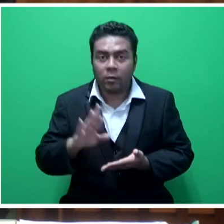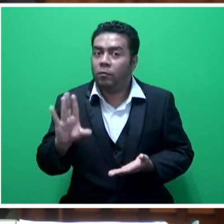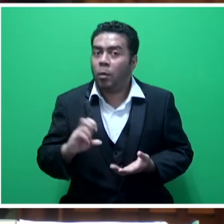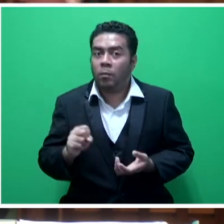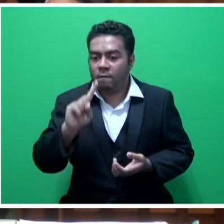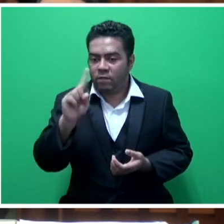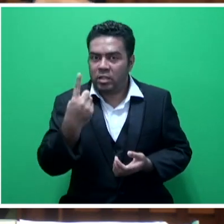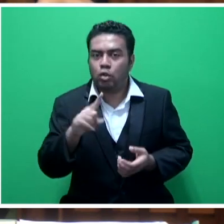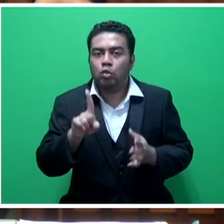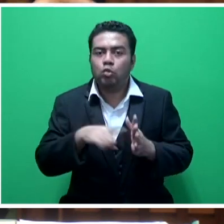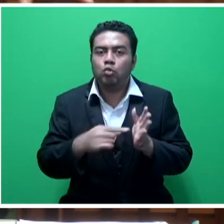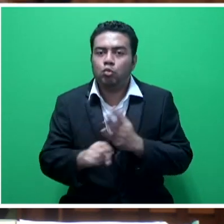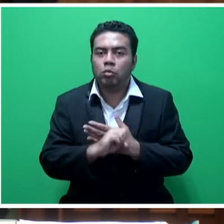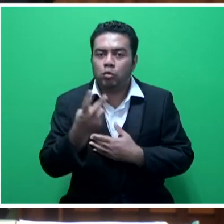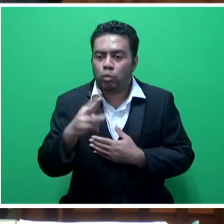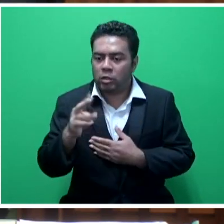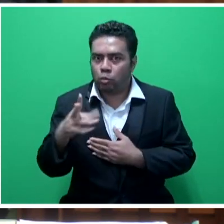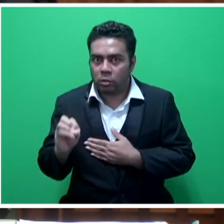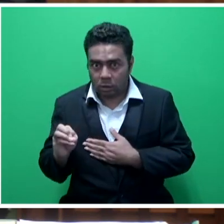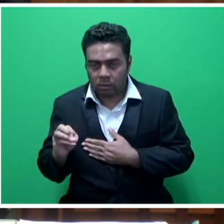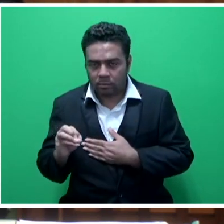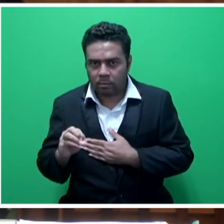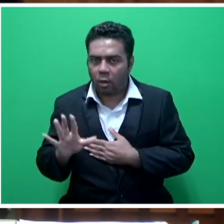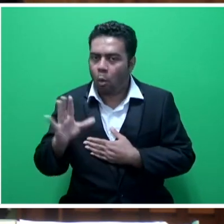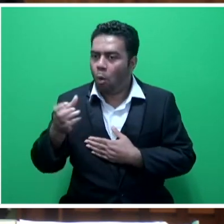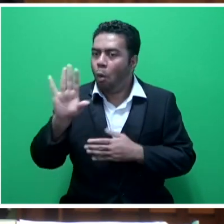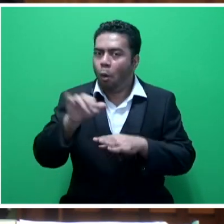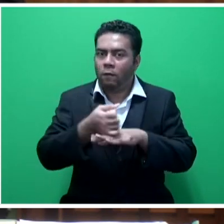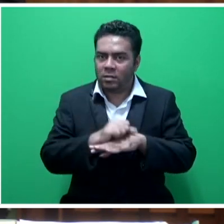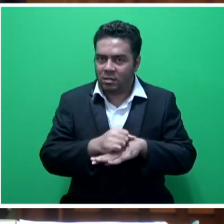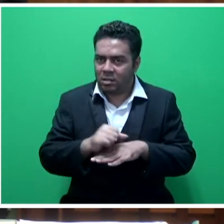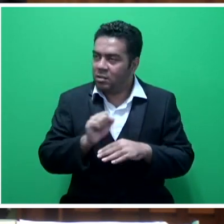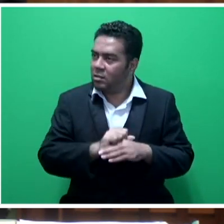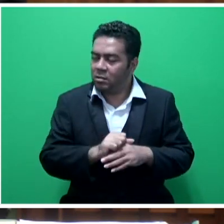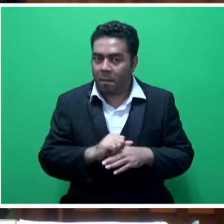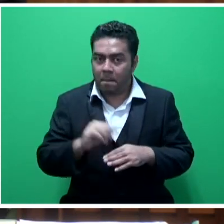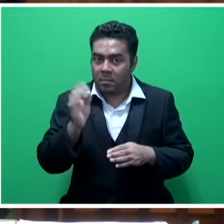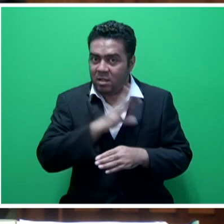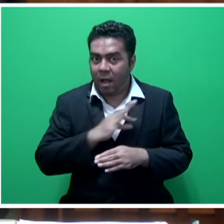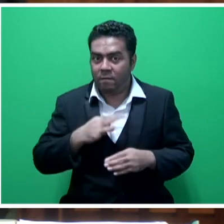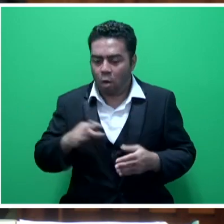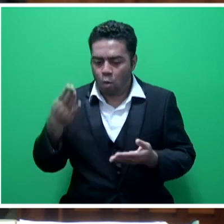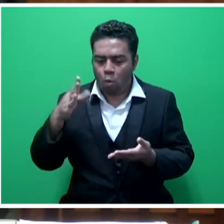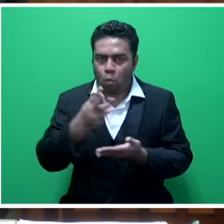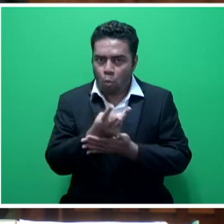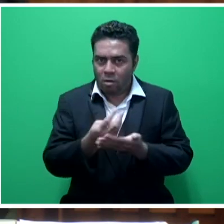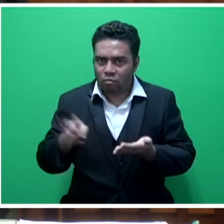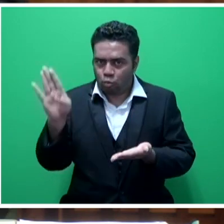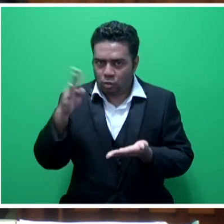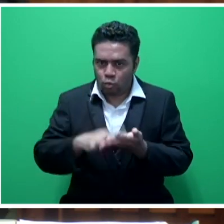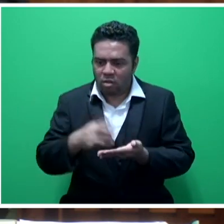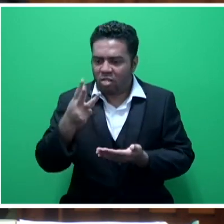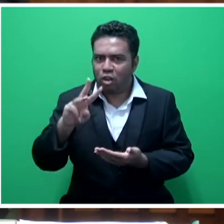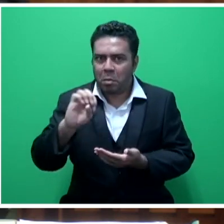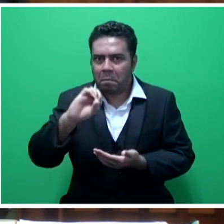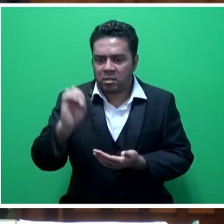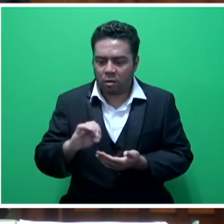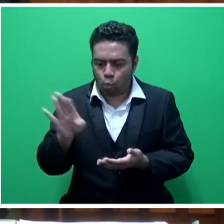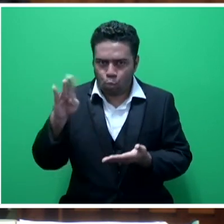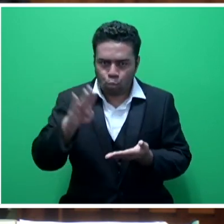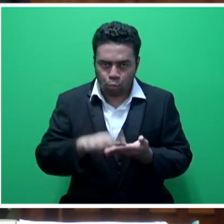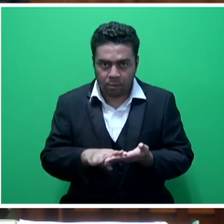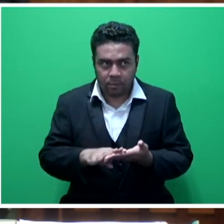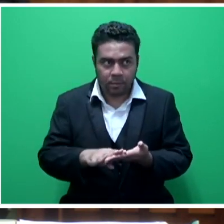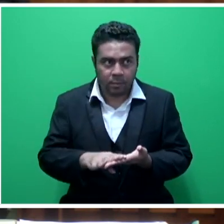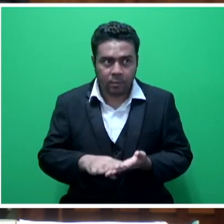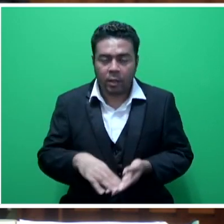June 2020. Expatriate executives had their salaries reduced by 30%. And last, retained employees are rostered to work